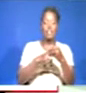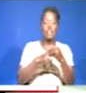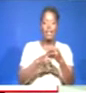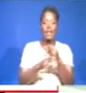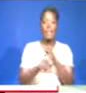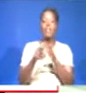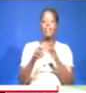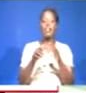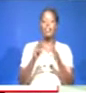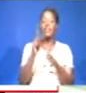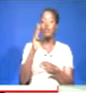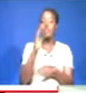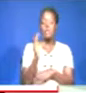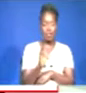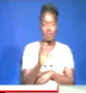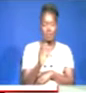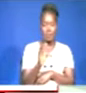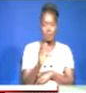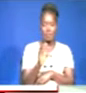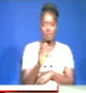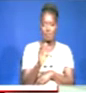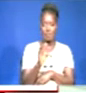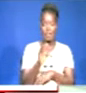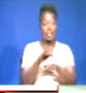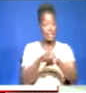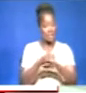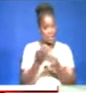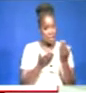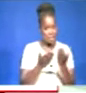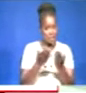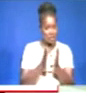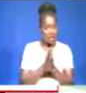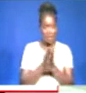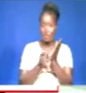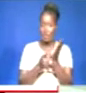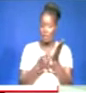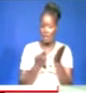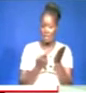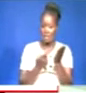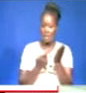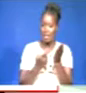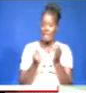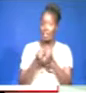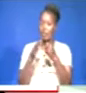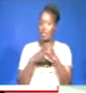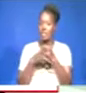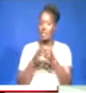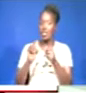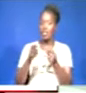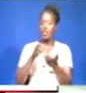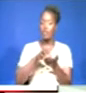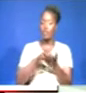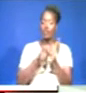stable of the Kenya Broadcasting Corporation, the English service also, and the Swahili service. That's about 19 radio stations broadcasting